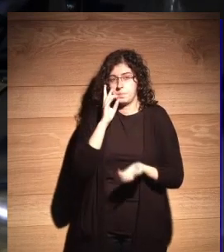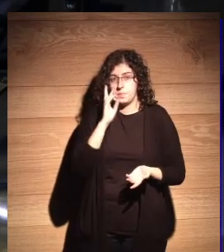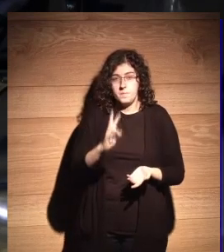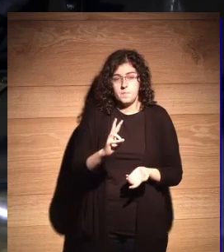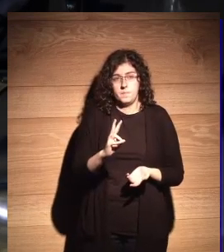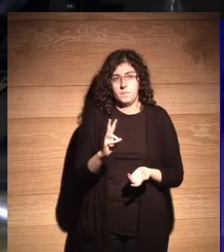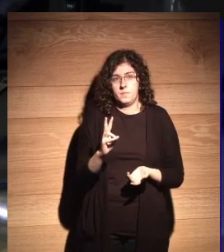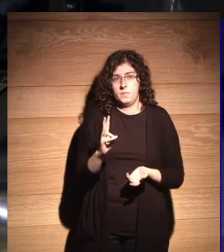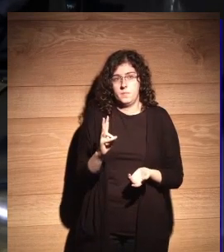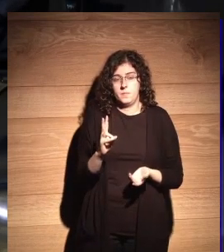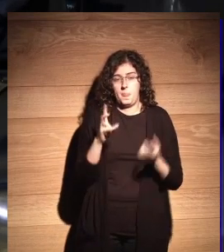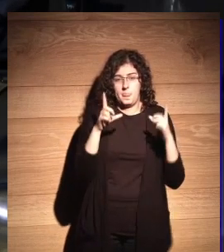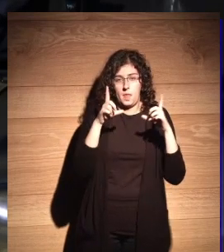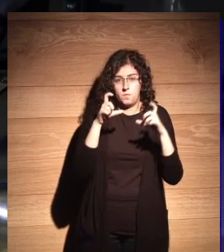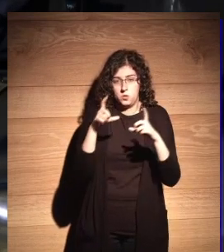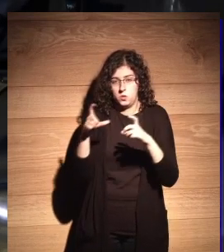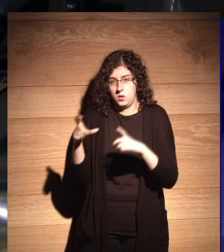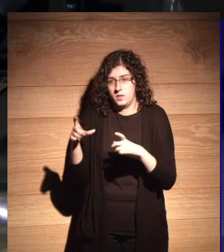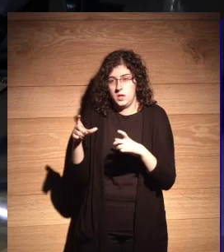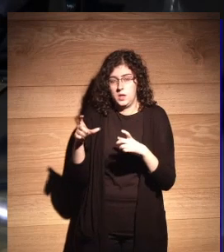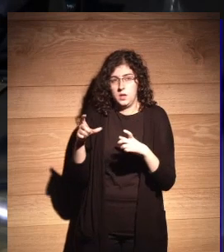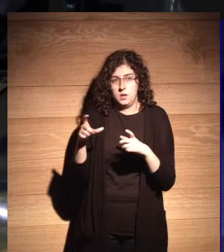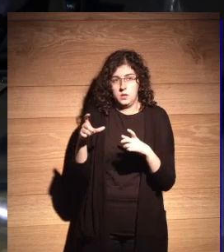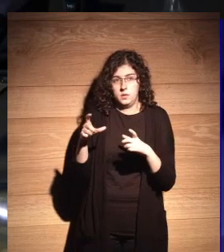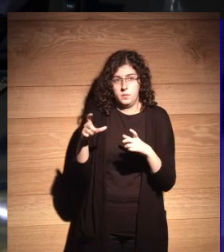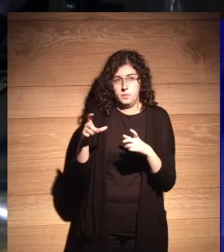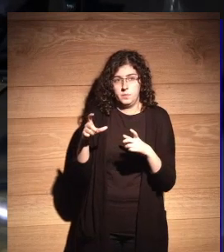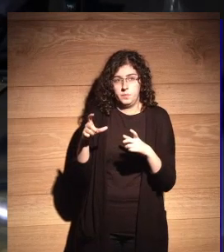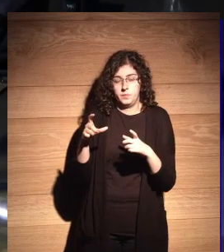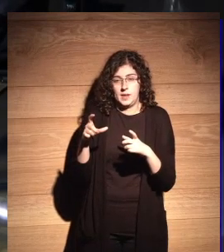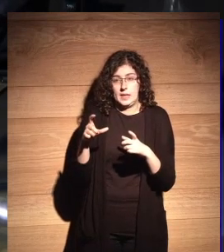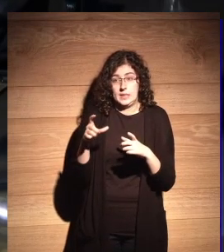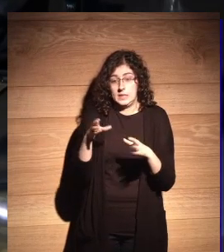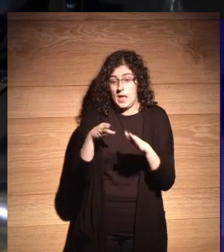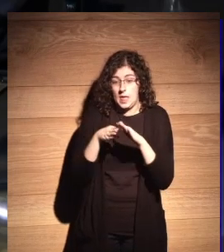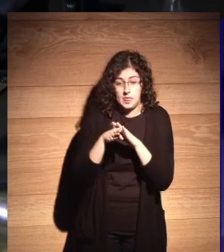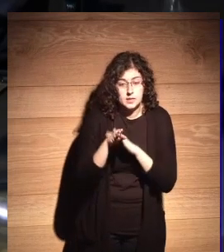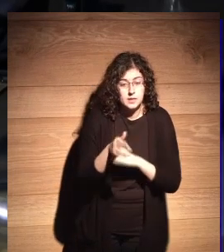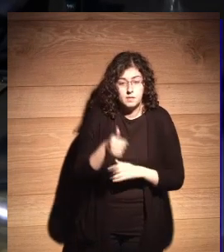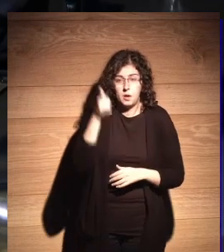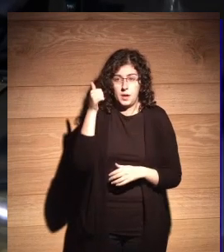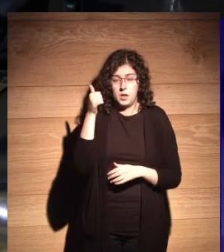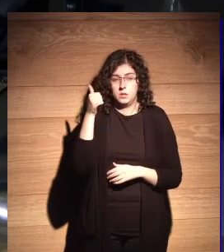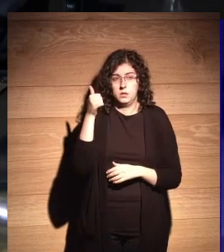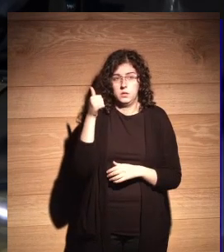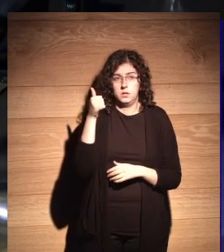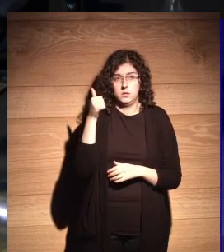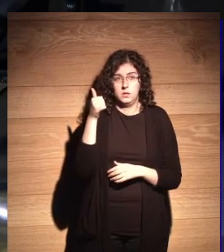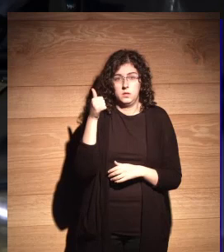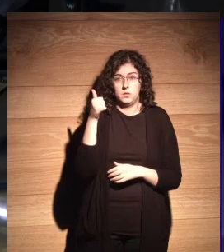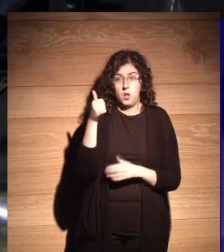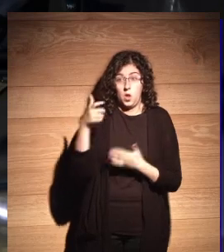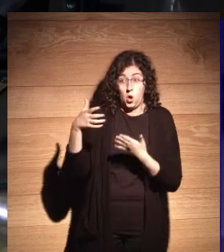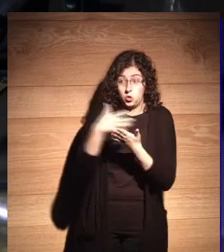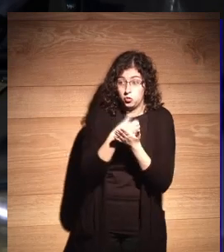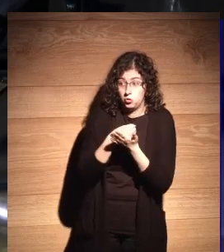making, becoming more and more accessible to everybody. I mean, literally, when